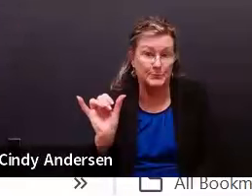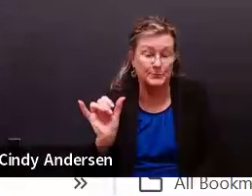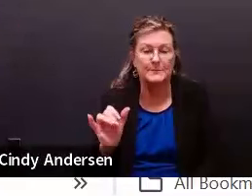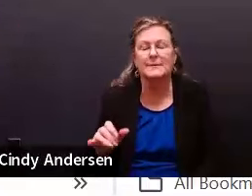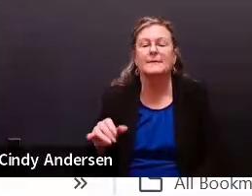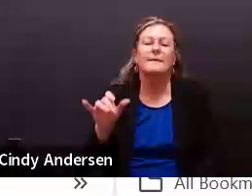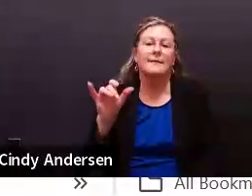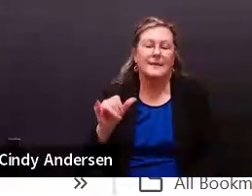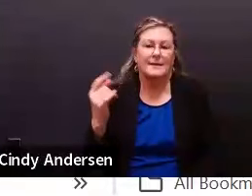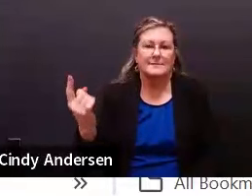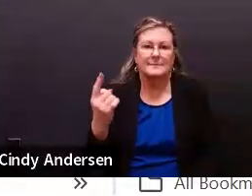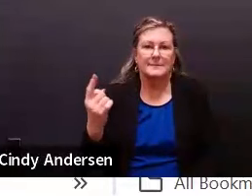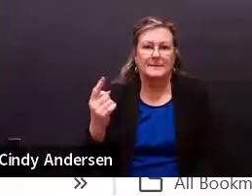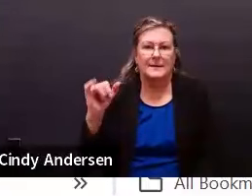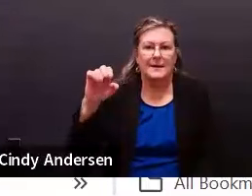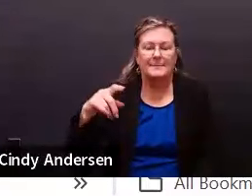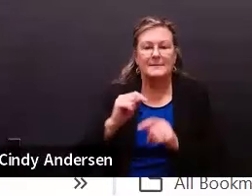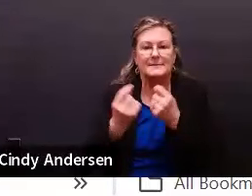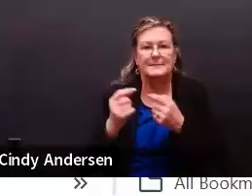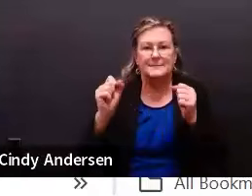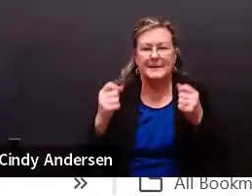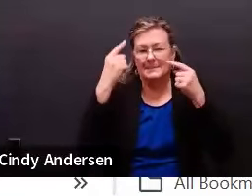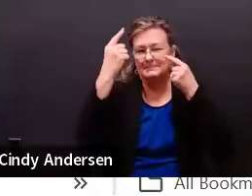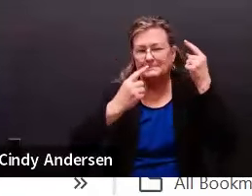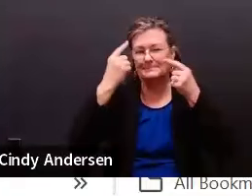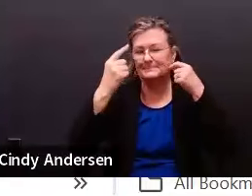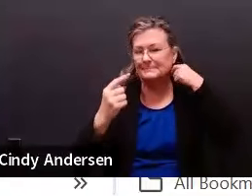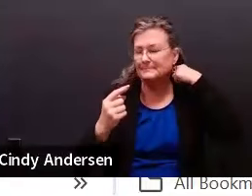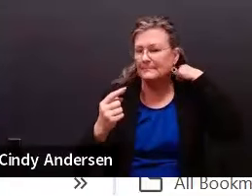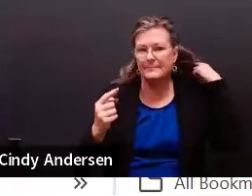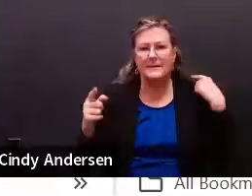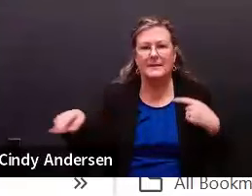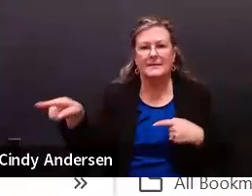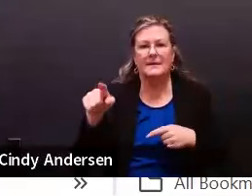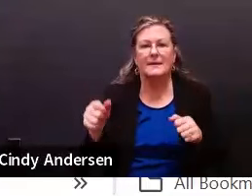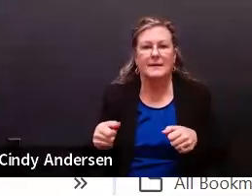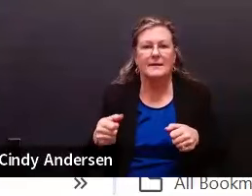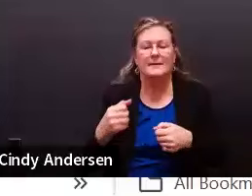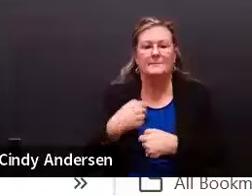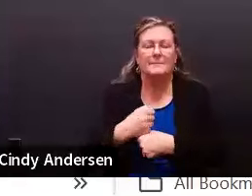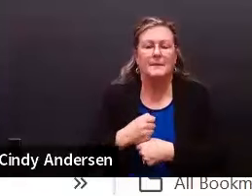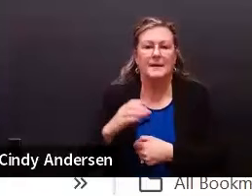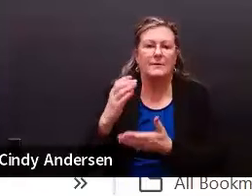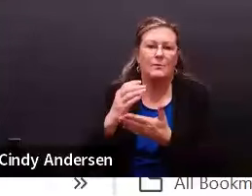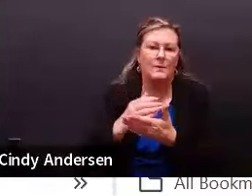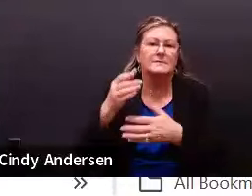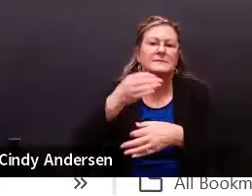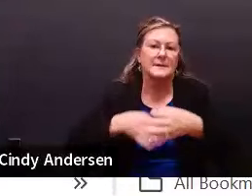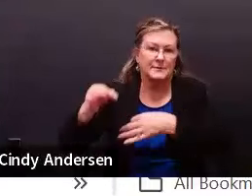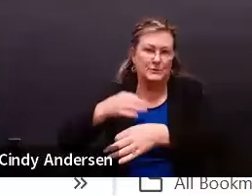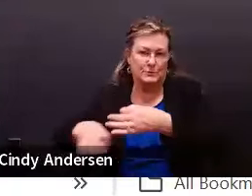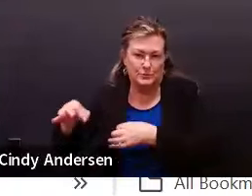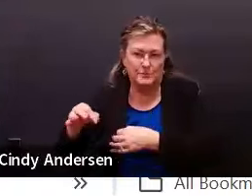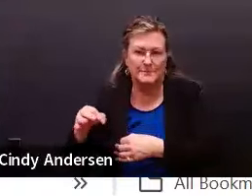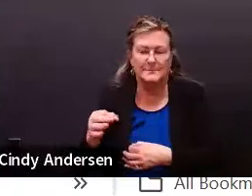that is also something that IEP teams can take into account. They are allowed to make those course substitutions and modifications